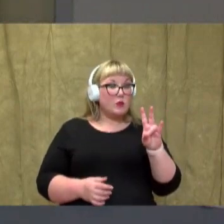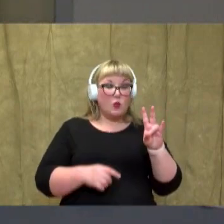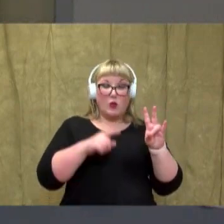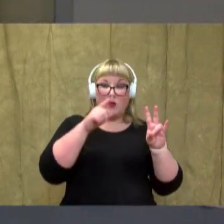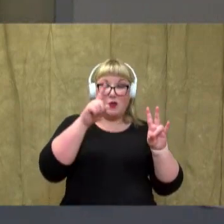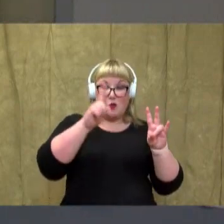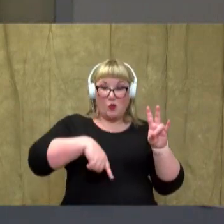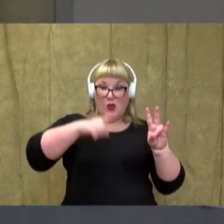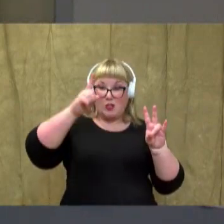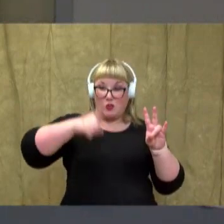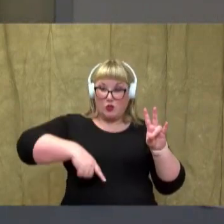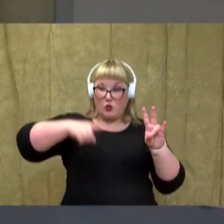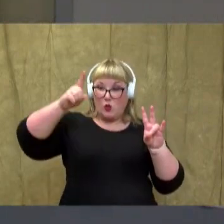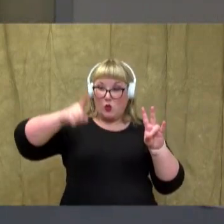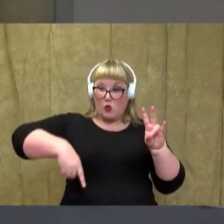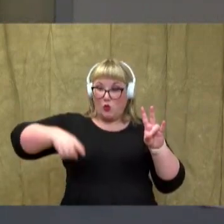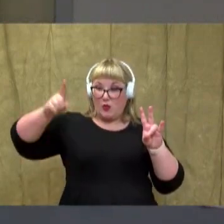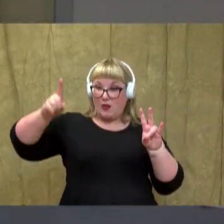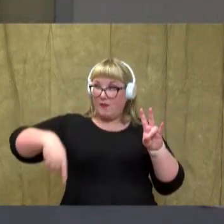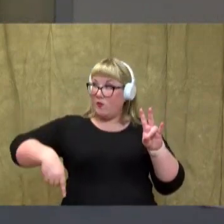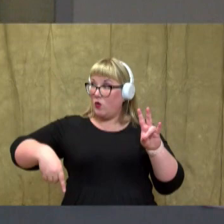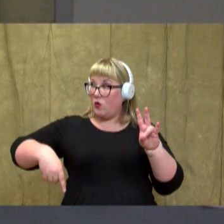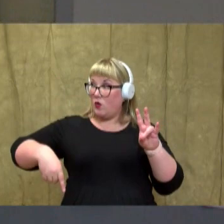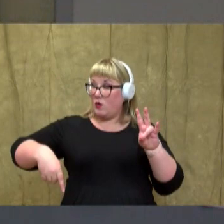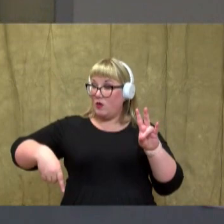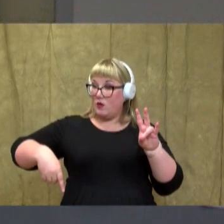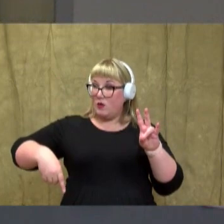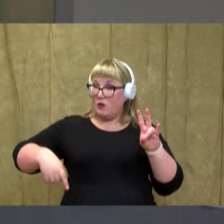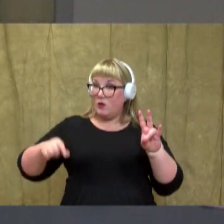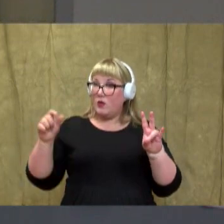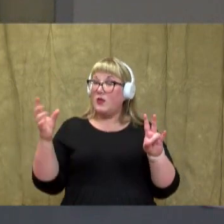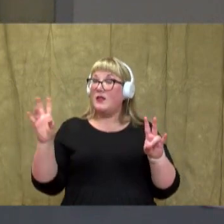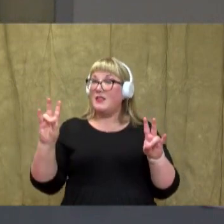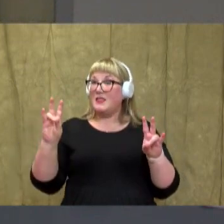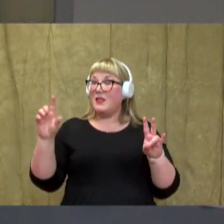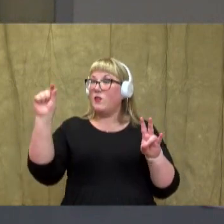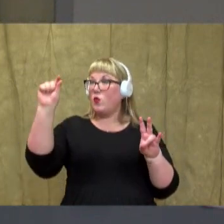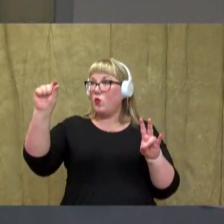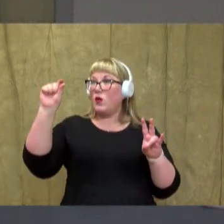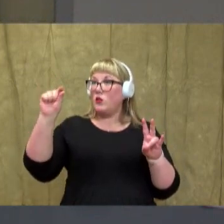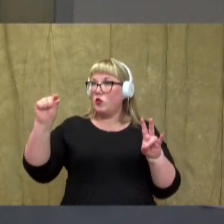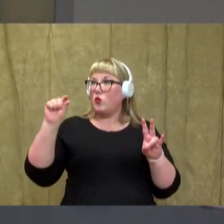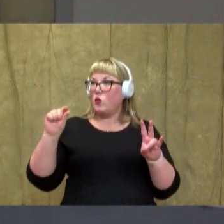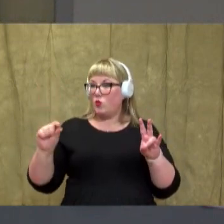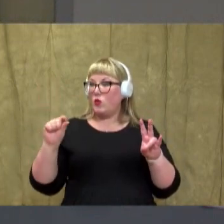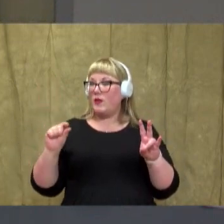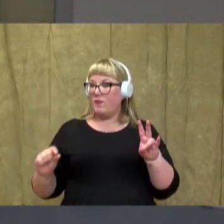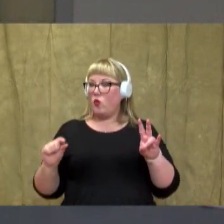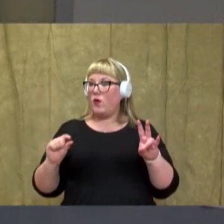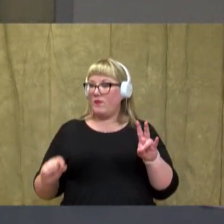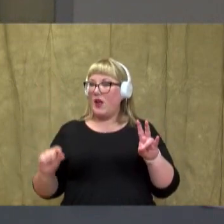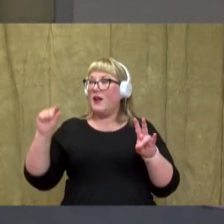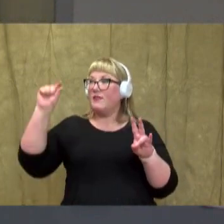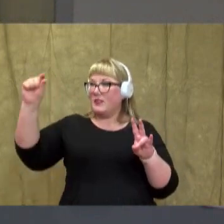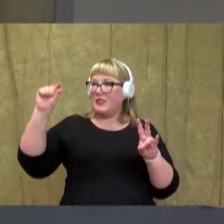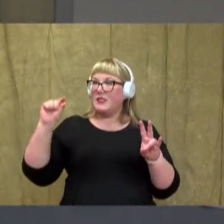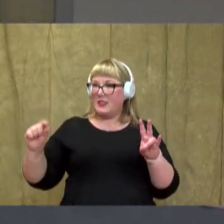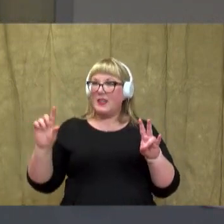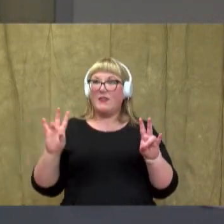represents 4 rods and 7 cubes. 3, 4, 5, 6,